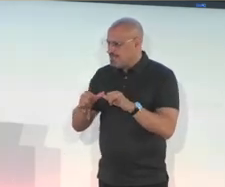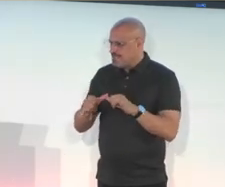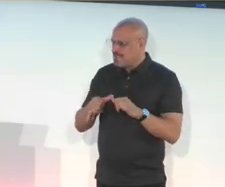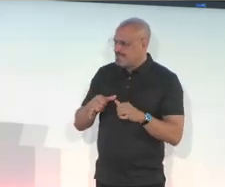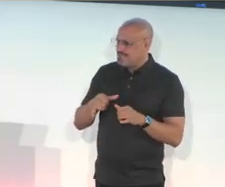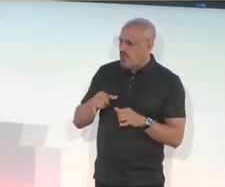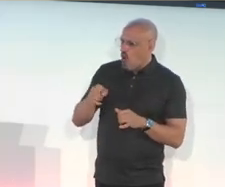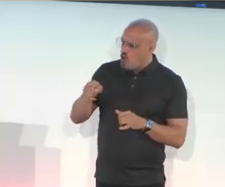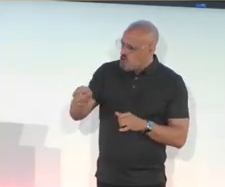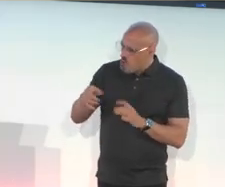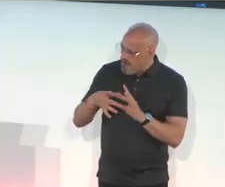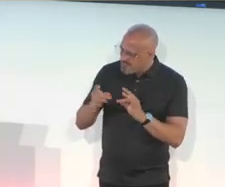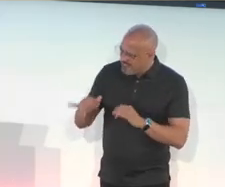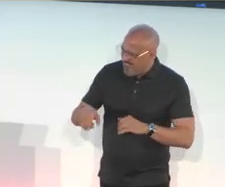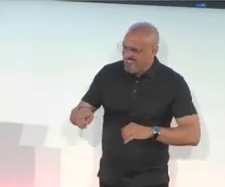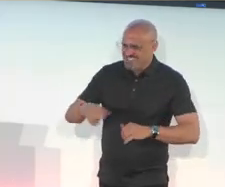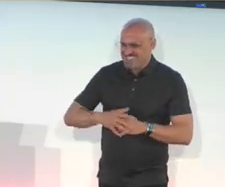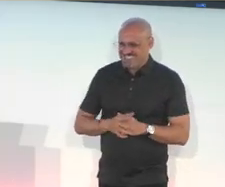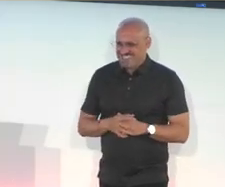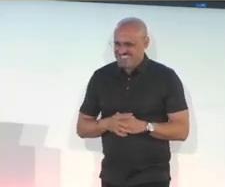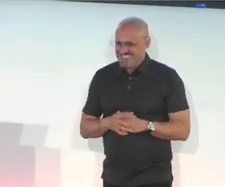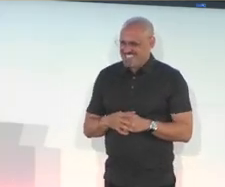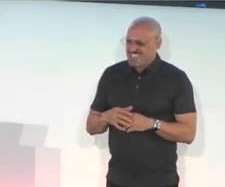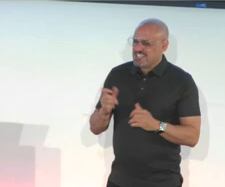their positioning, and so on.